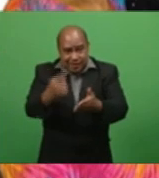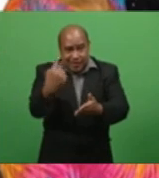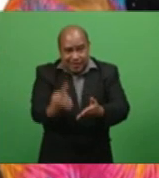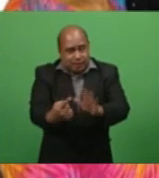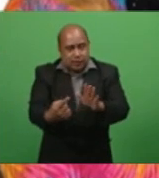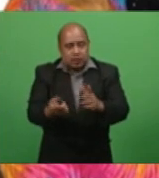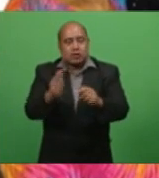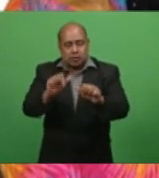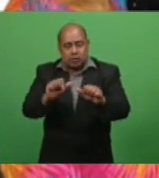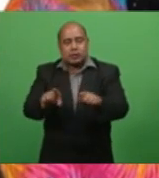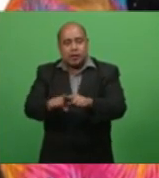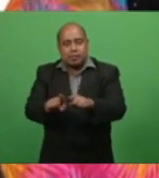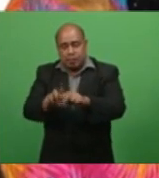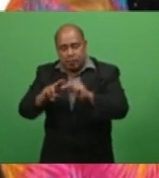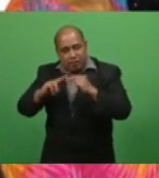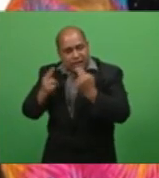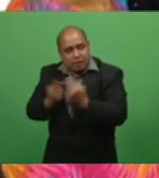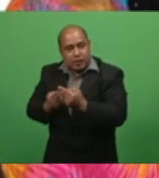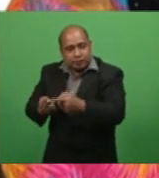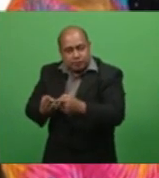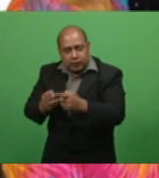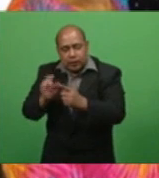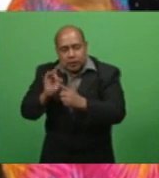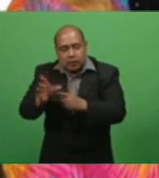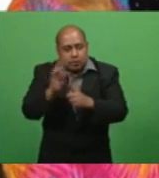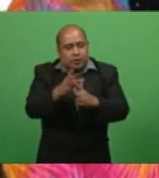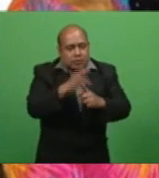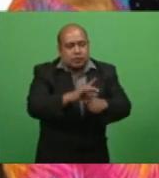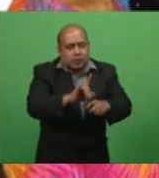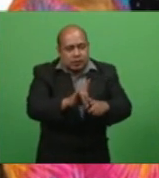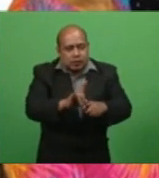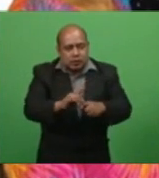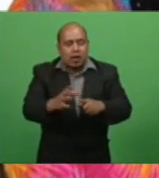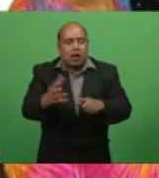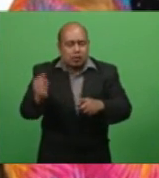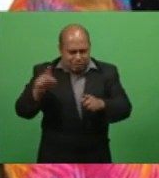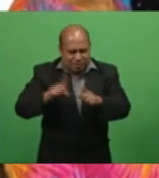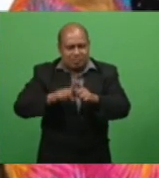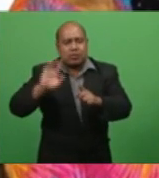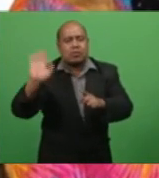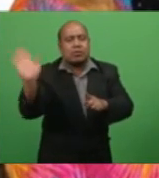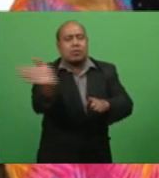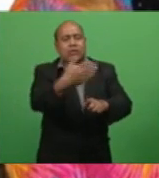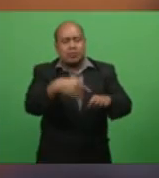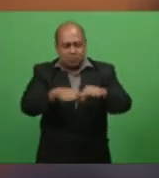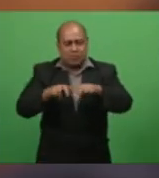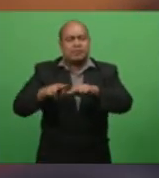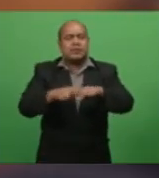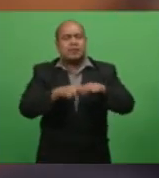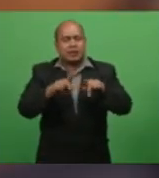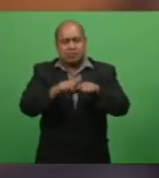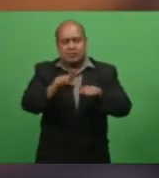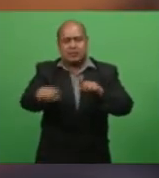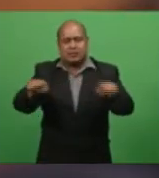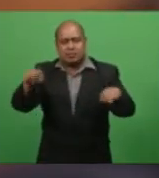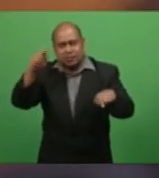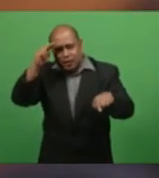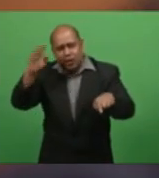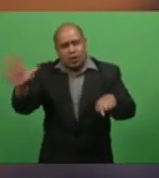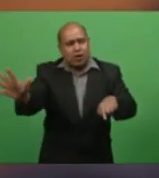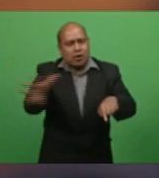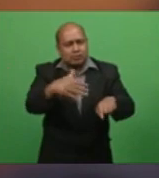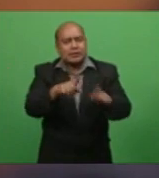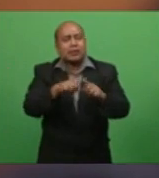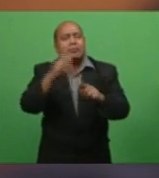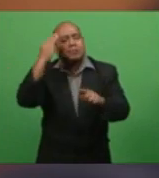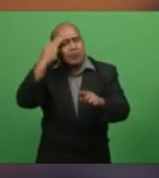Fijians. Education Minister Rosie Akbar also saluted all mothers for their contribution. A very happy Mother's Day to all